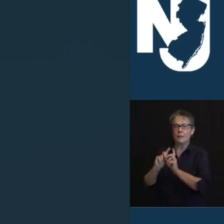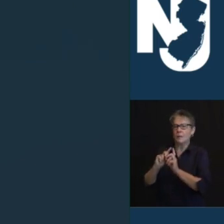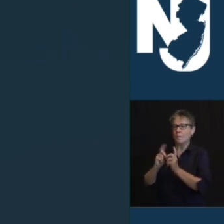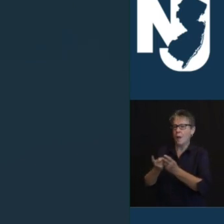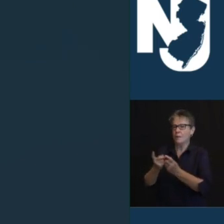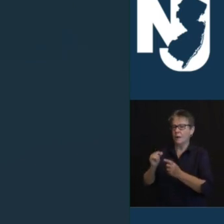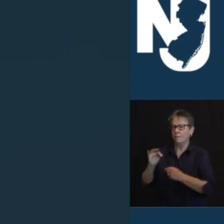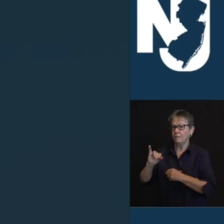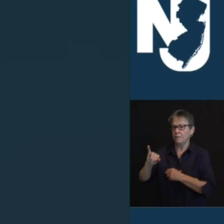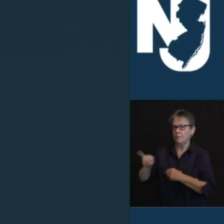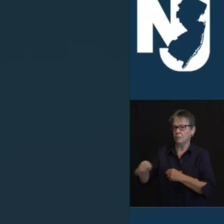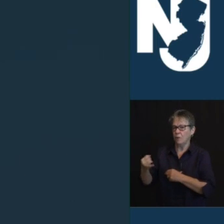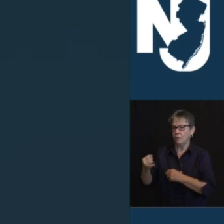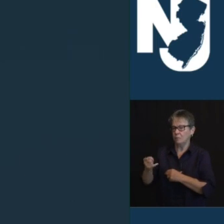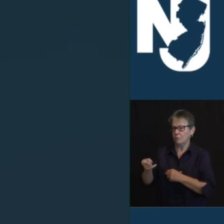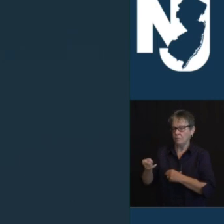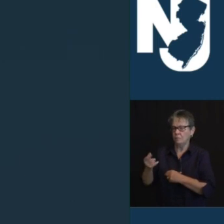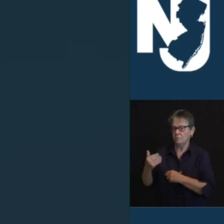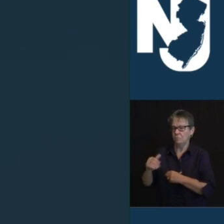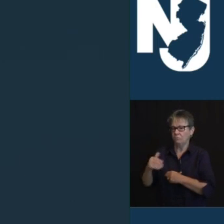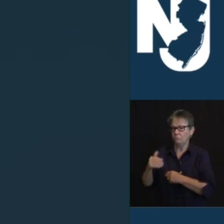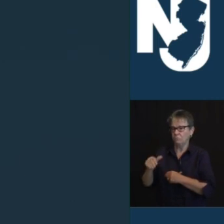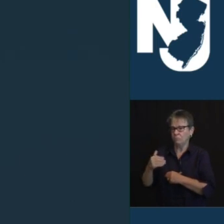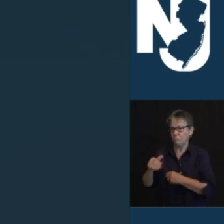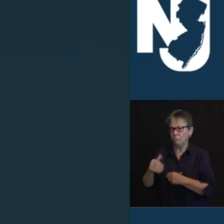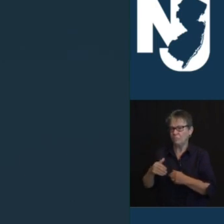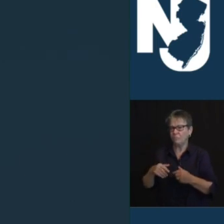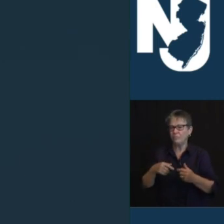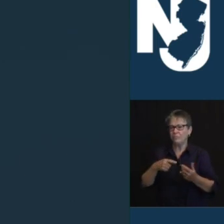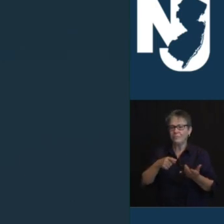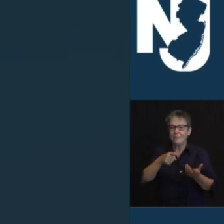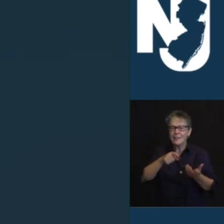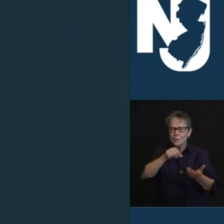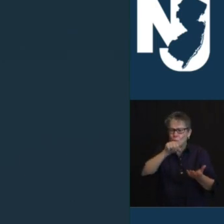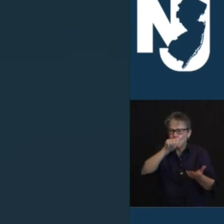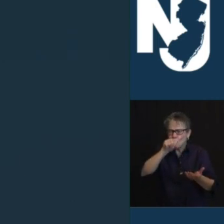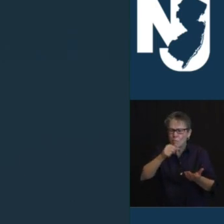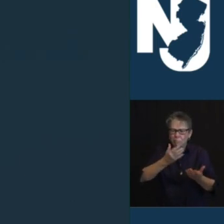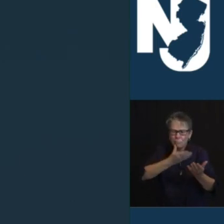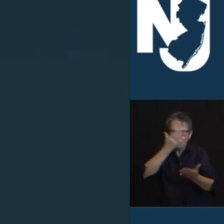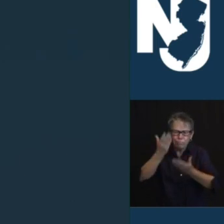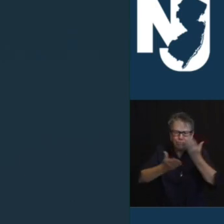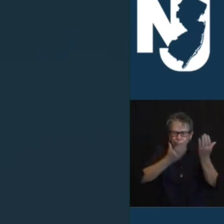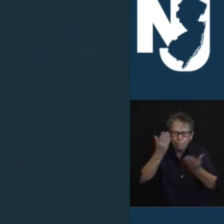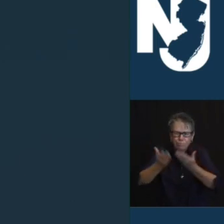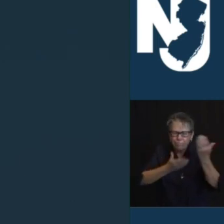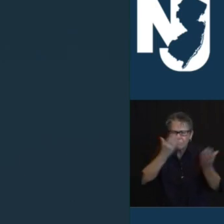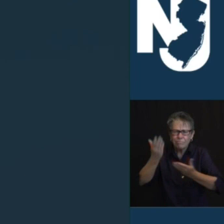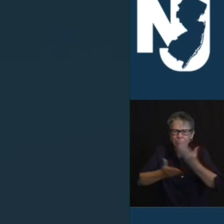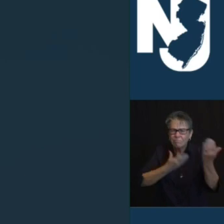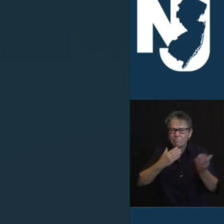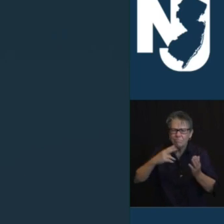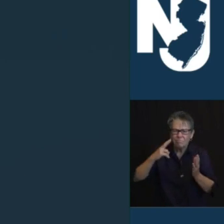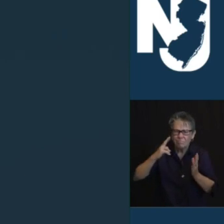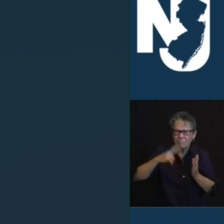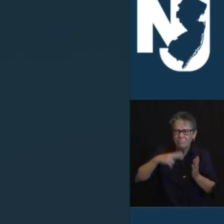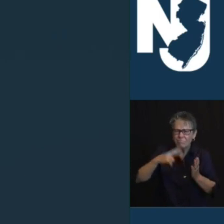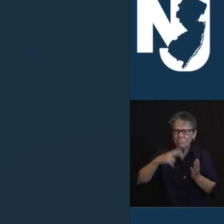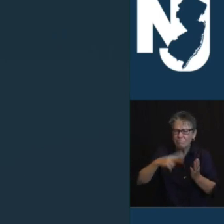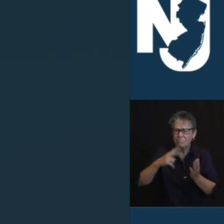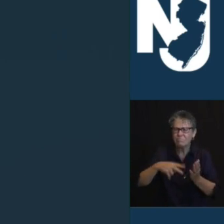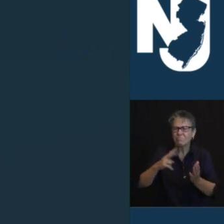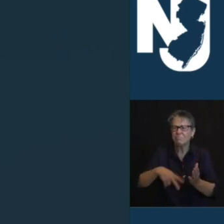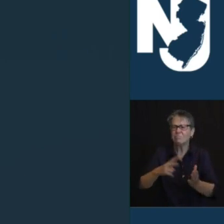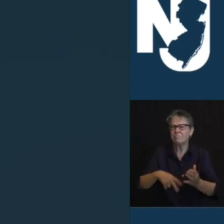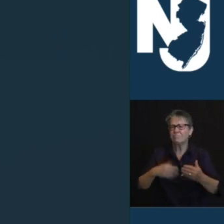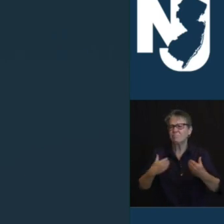was in many respects a Renaissance man. He loved reading classical literature and took an interest in a wide variety of subjects. He remained true